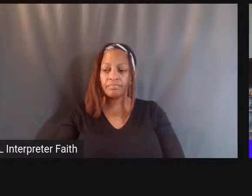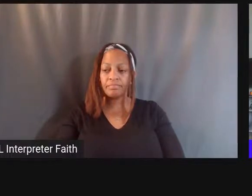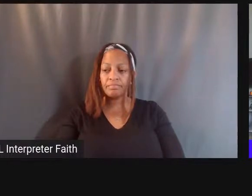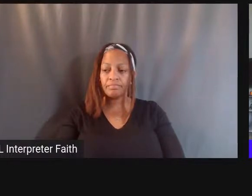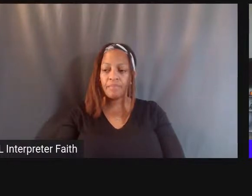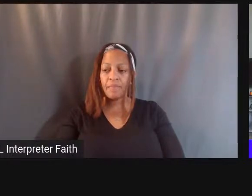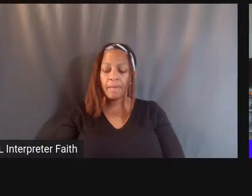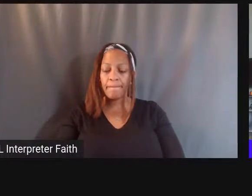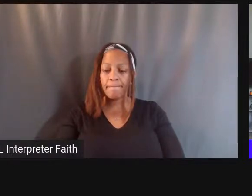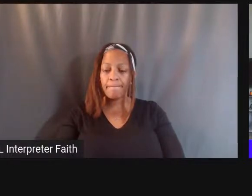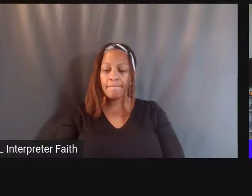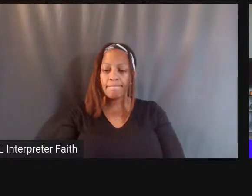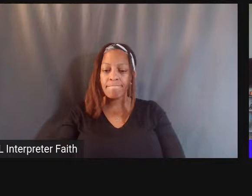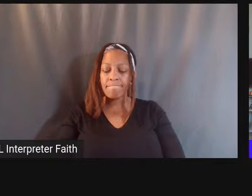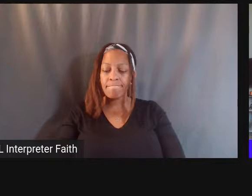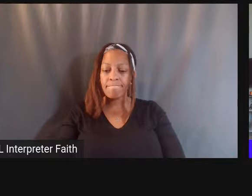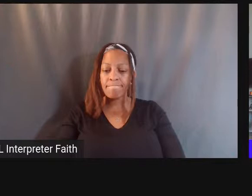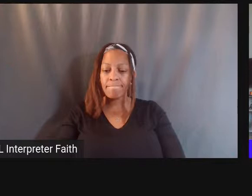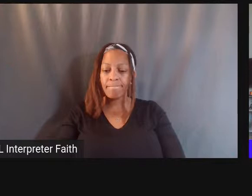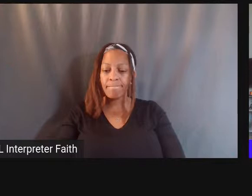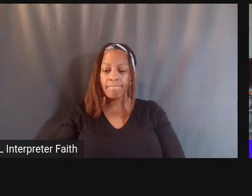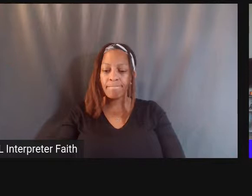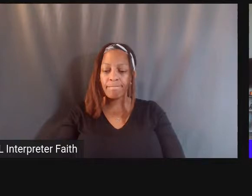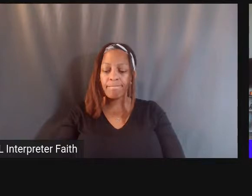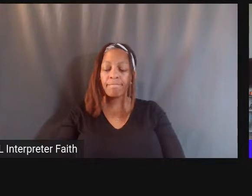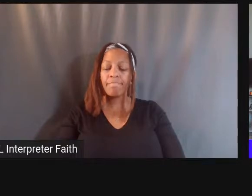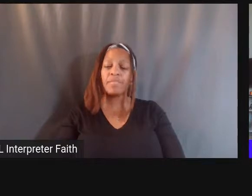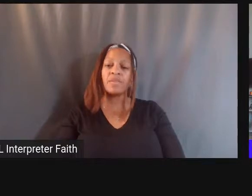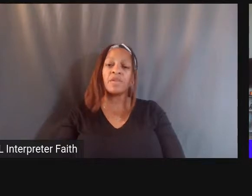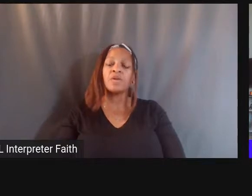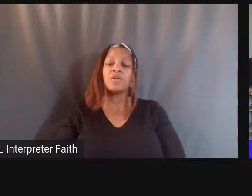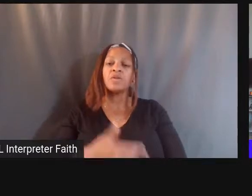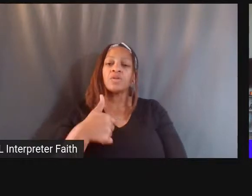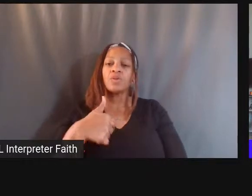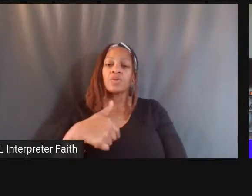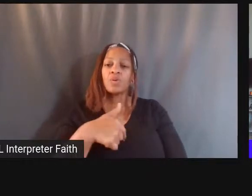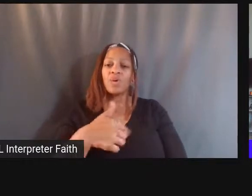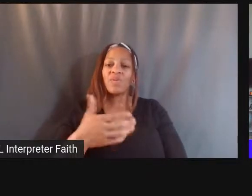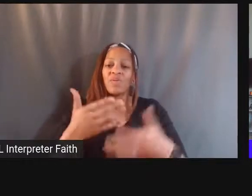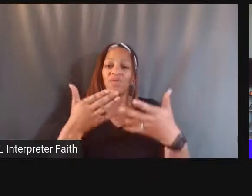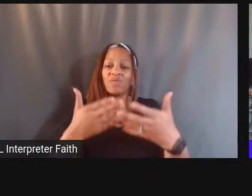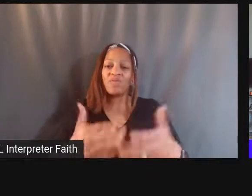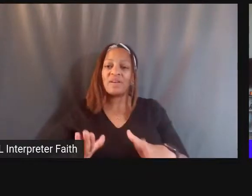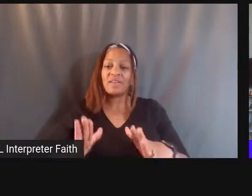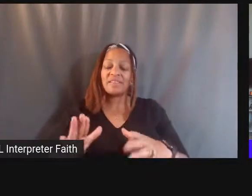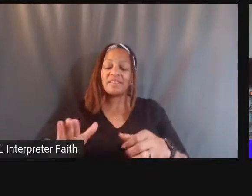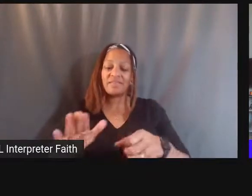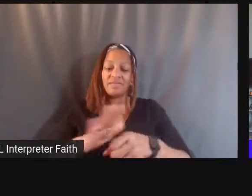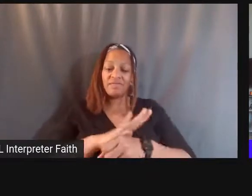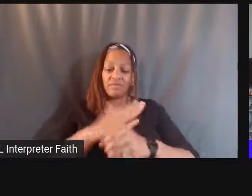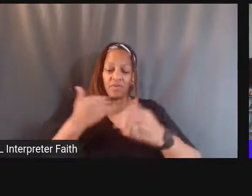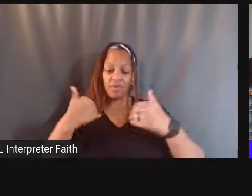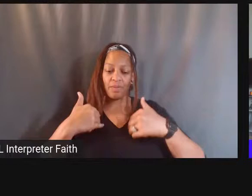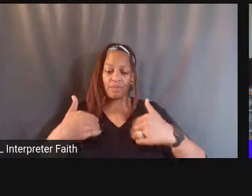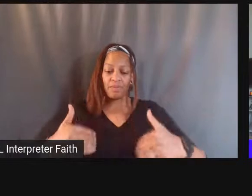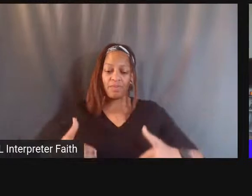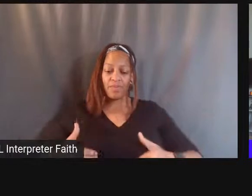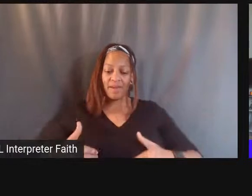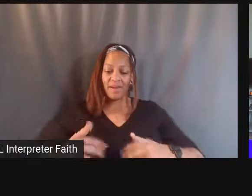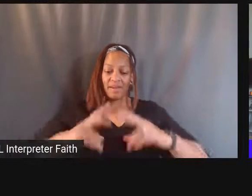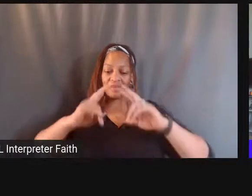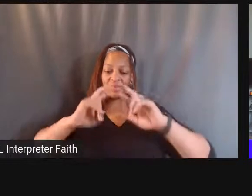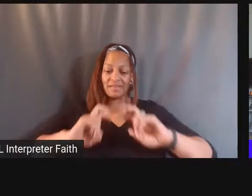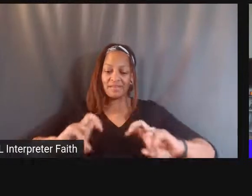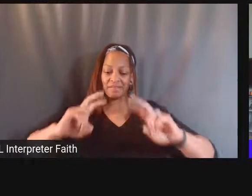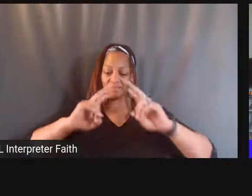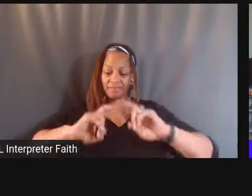And now we will end this body scan with a spiritual mind treatment. Just continuing to breathe